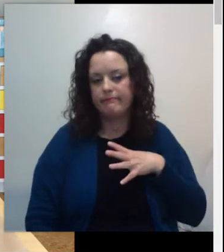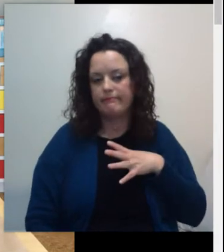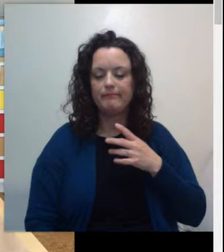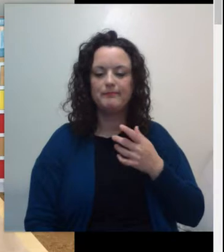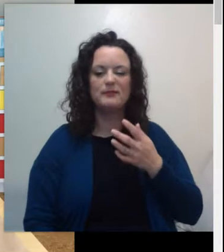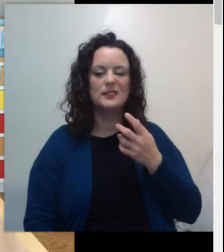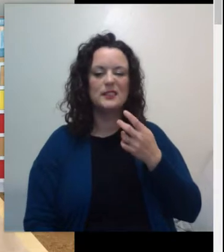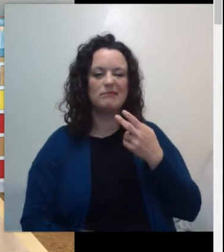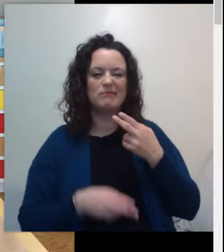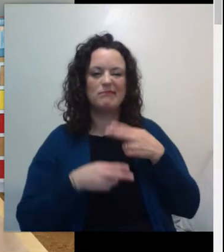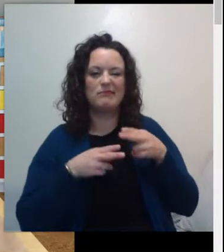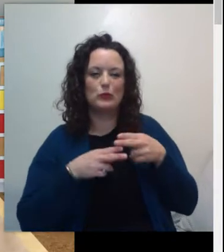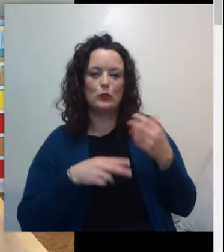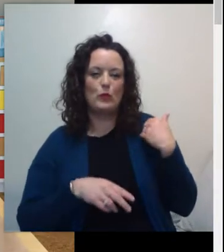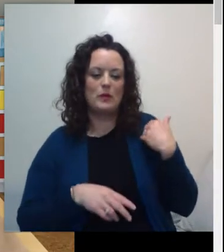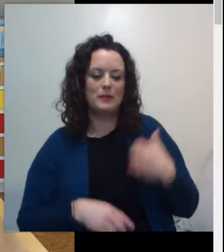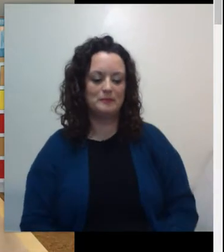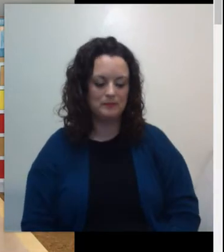questions.